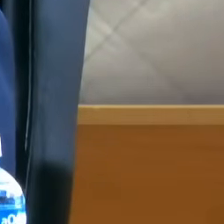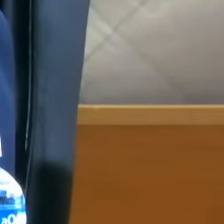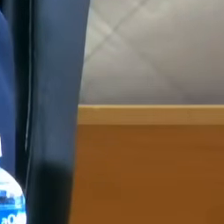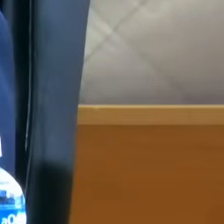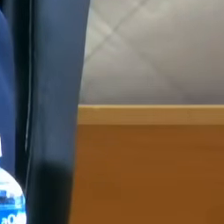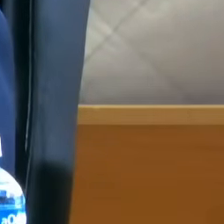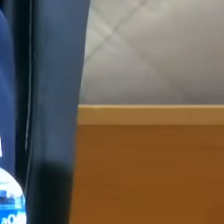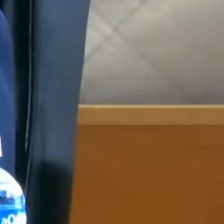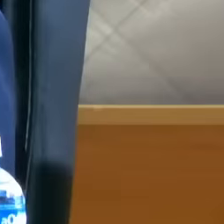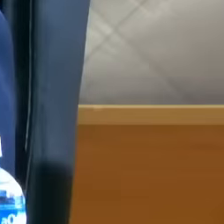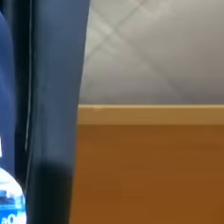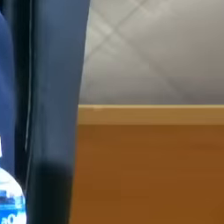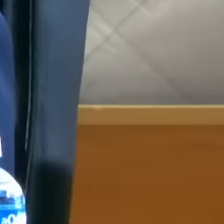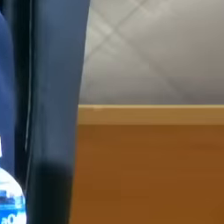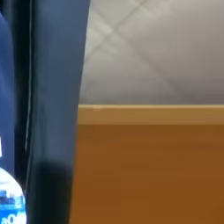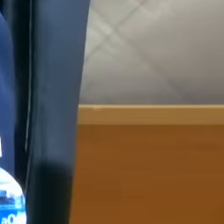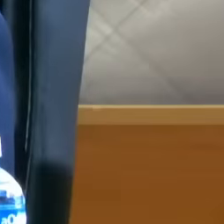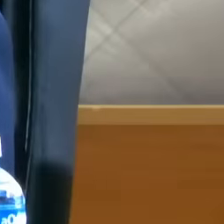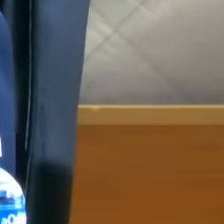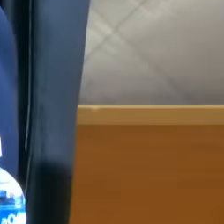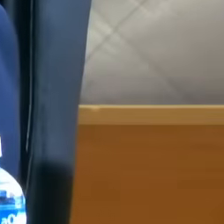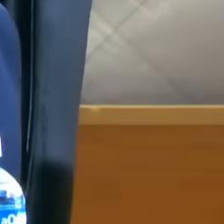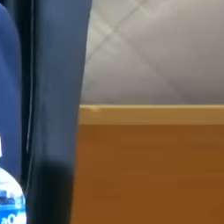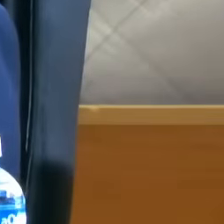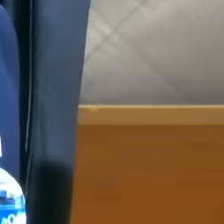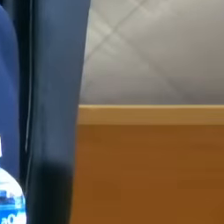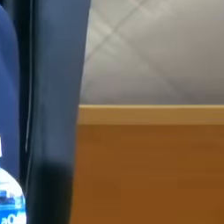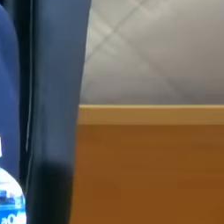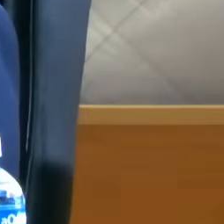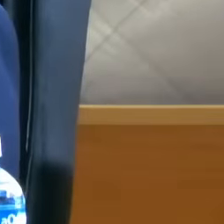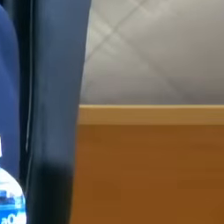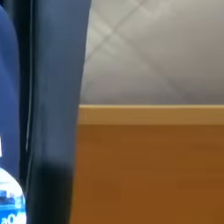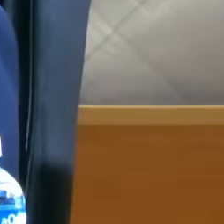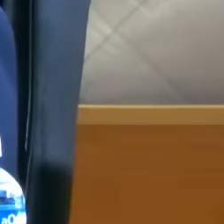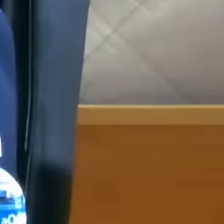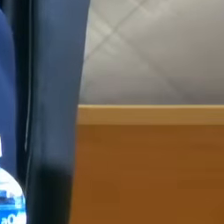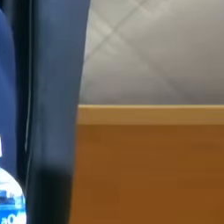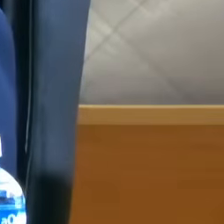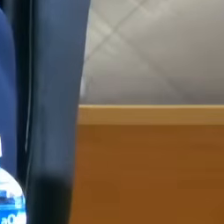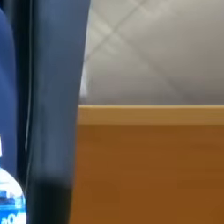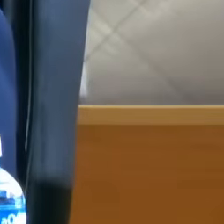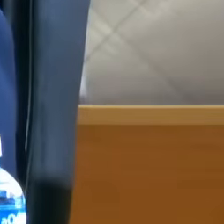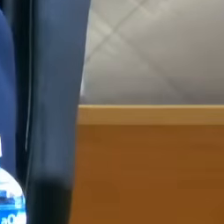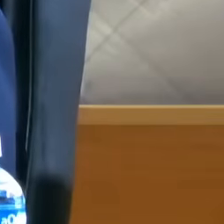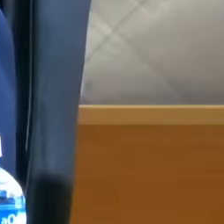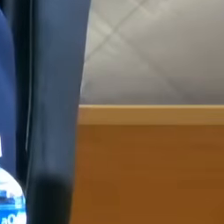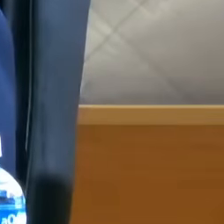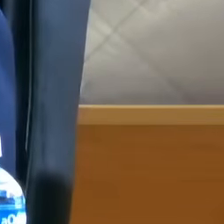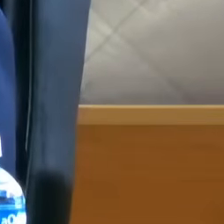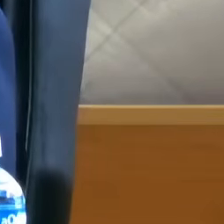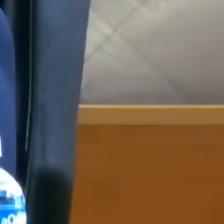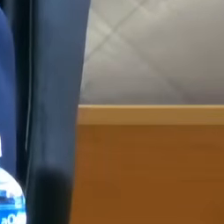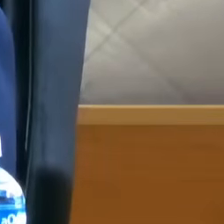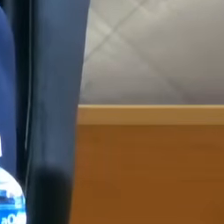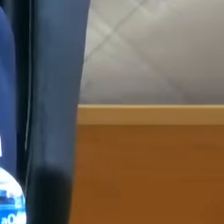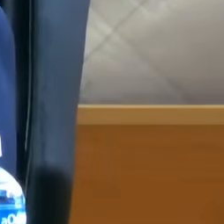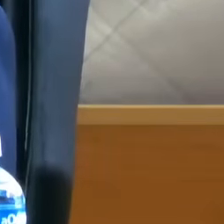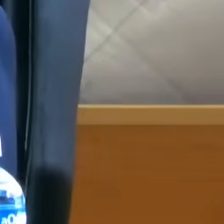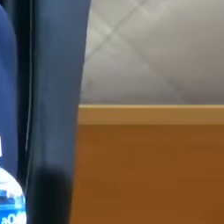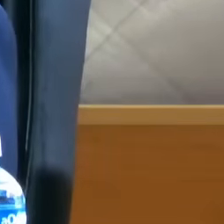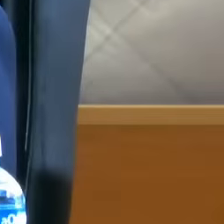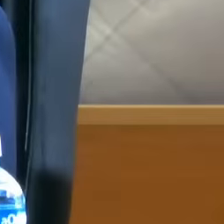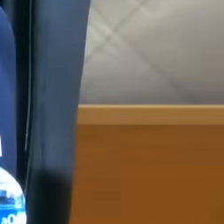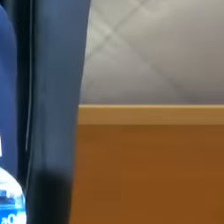National Steering Committee later, at paragraph 73 to be exact. But